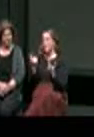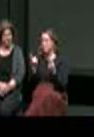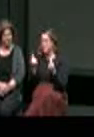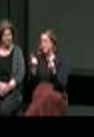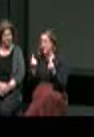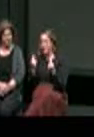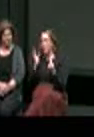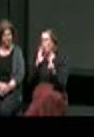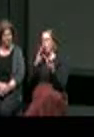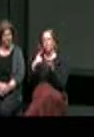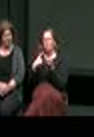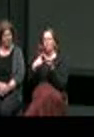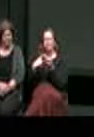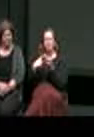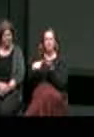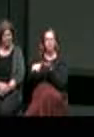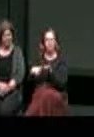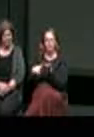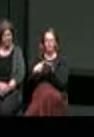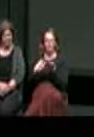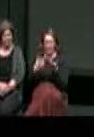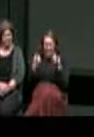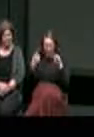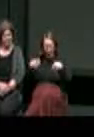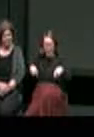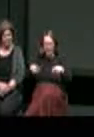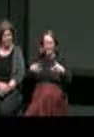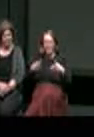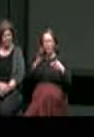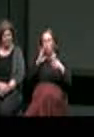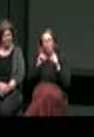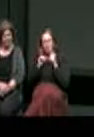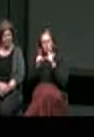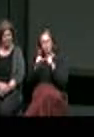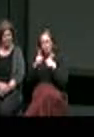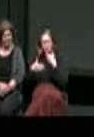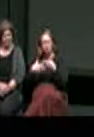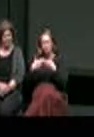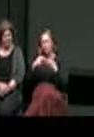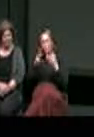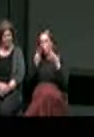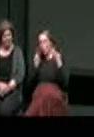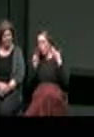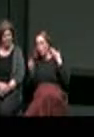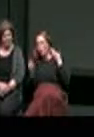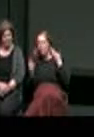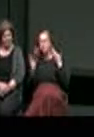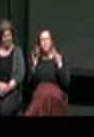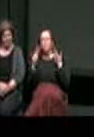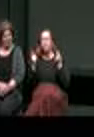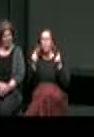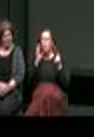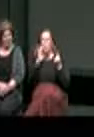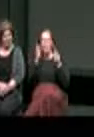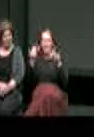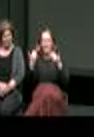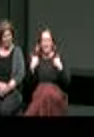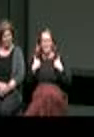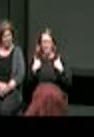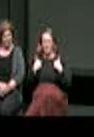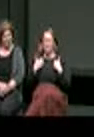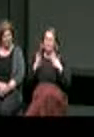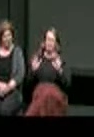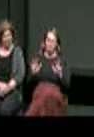today is it's happening. And we're going to go forward and look to what we're going to have. So